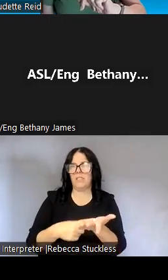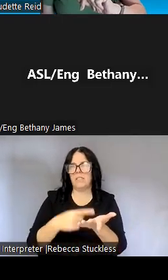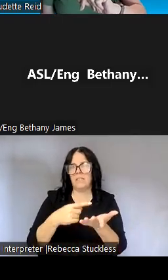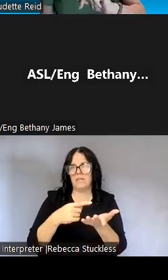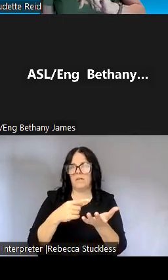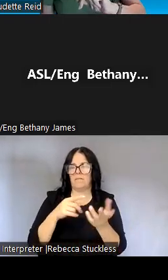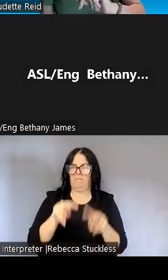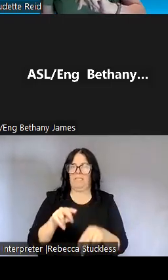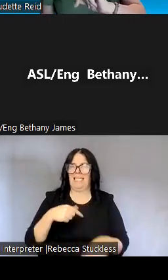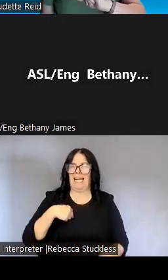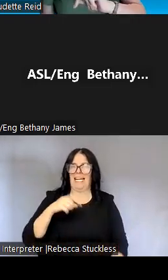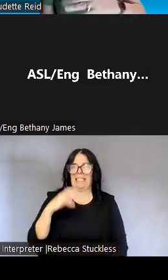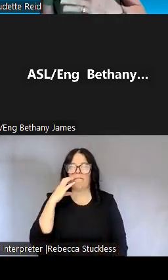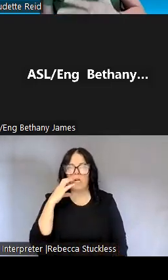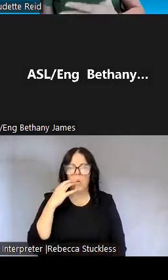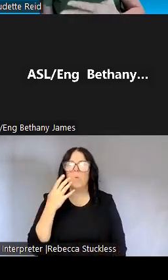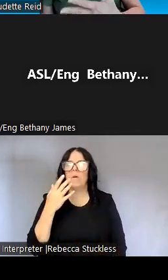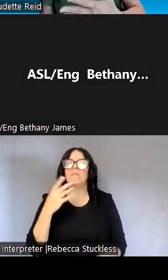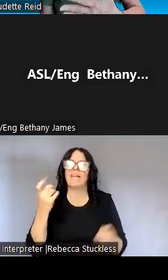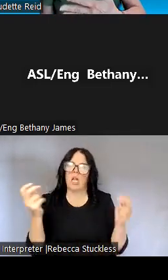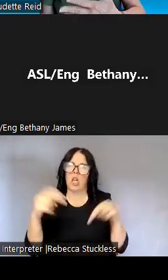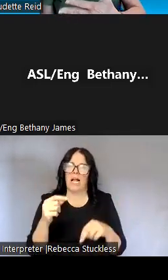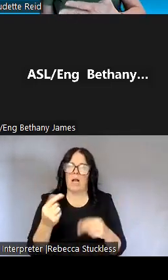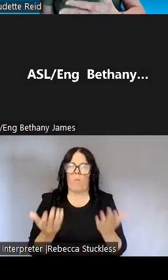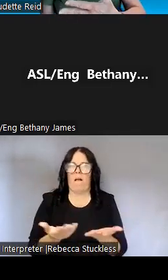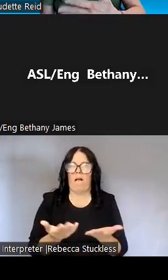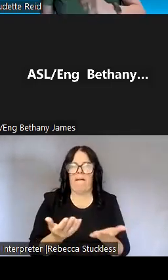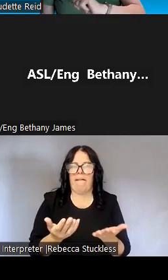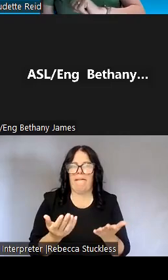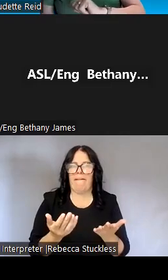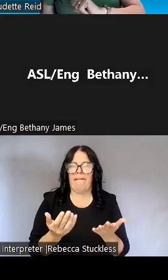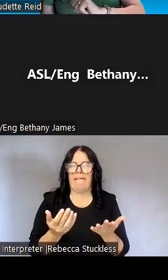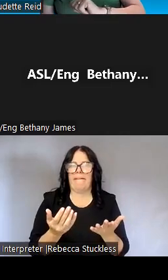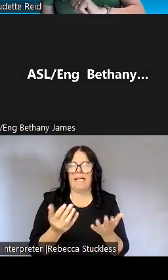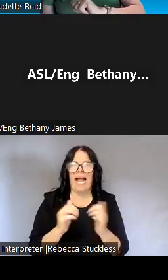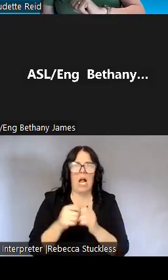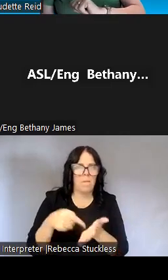to have a phone for a job-related accommodation.